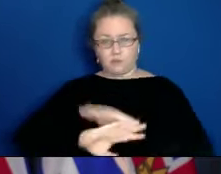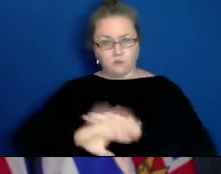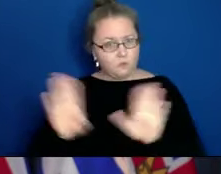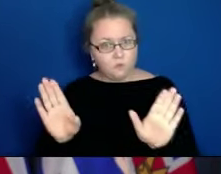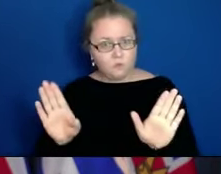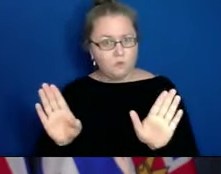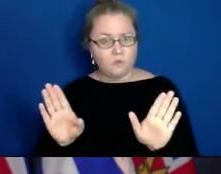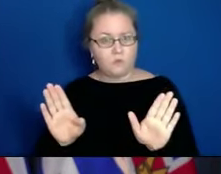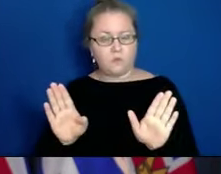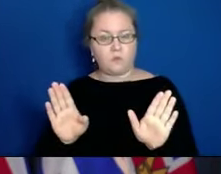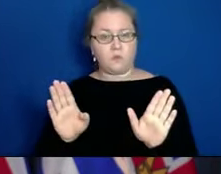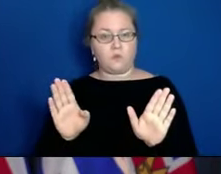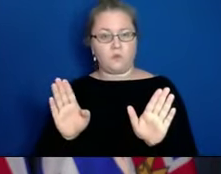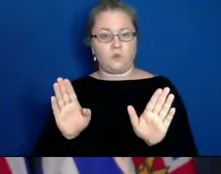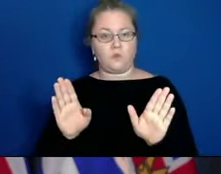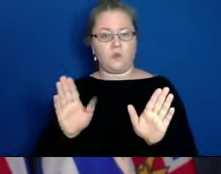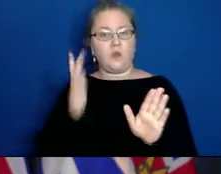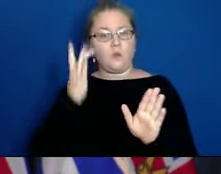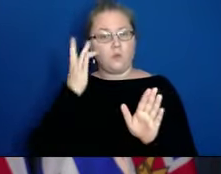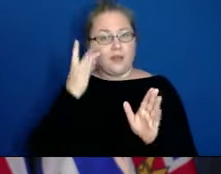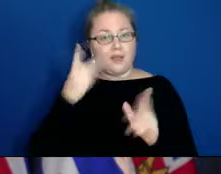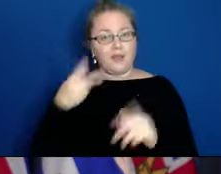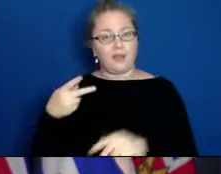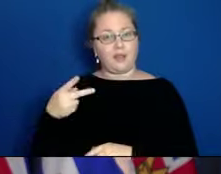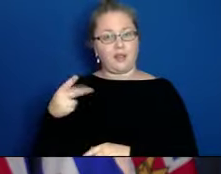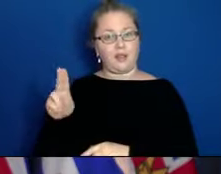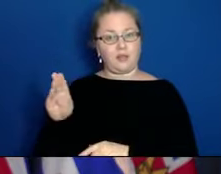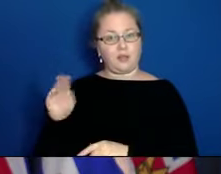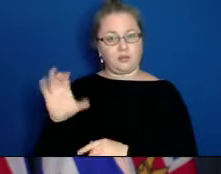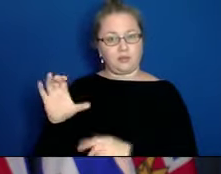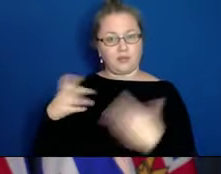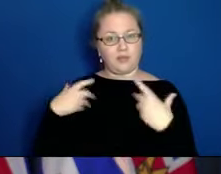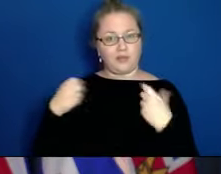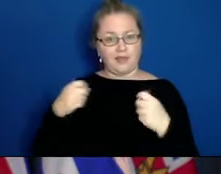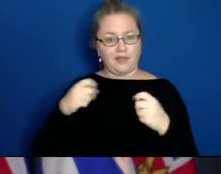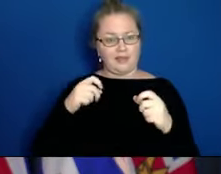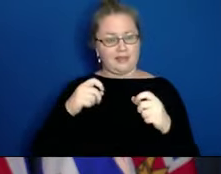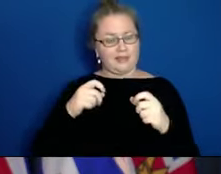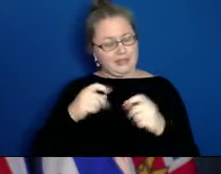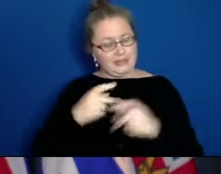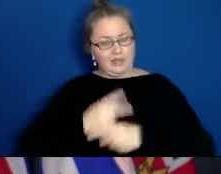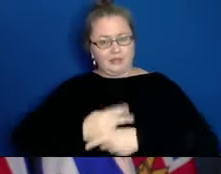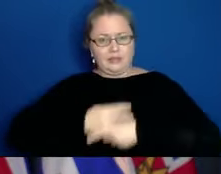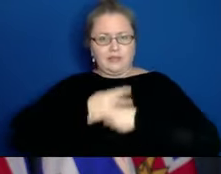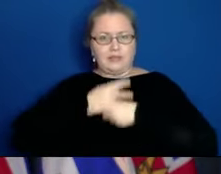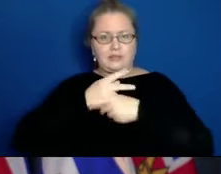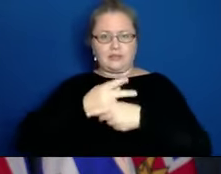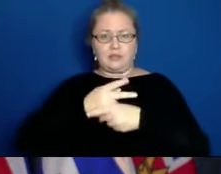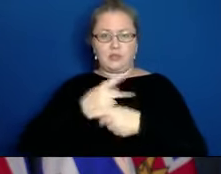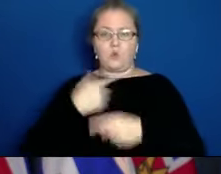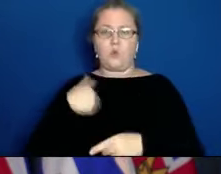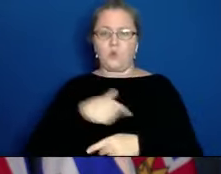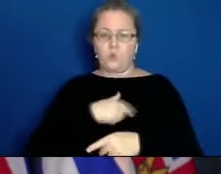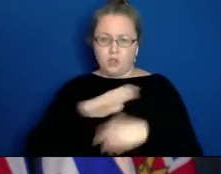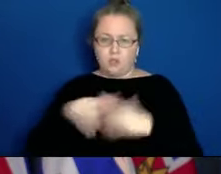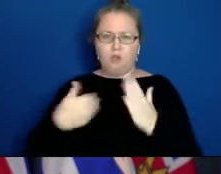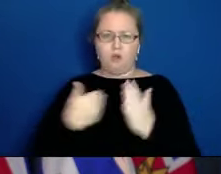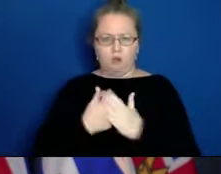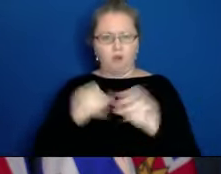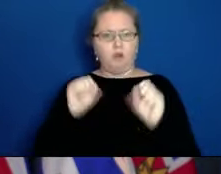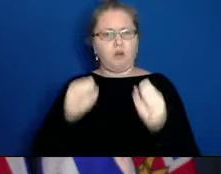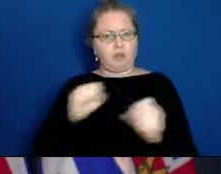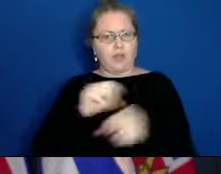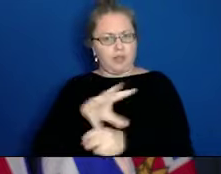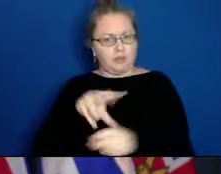the public health care system expands outward. All of those things are what we can do together to help stop the spread and help our